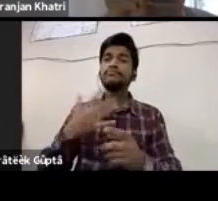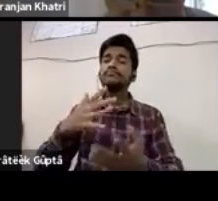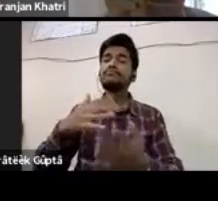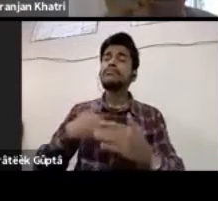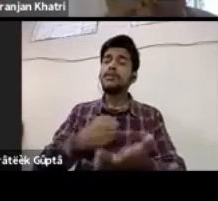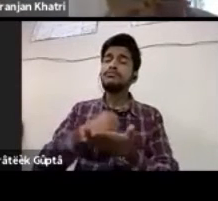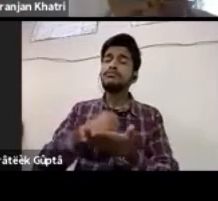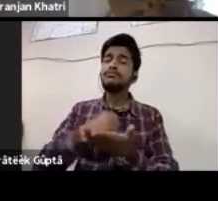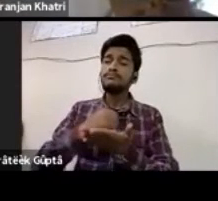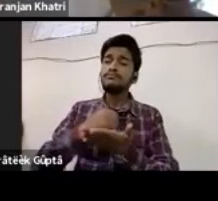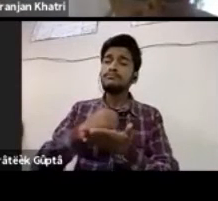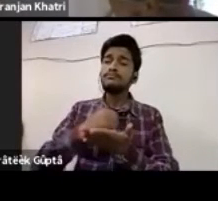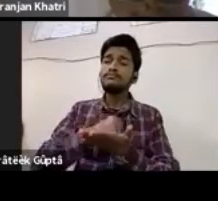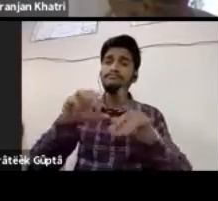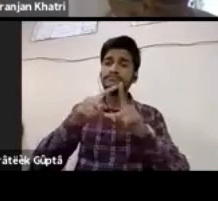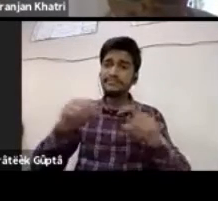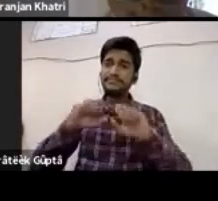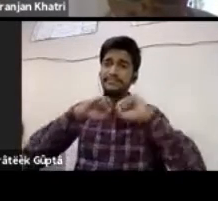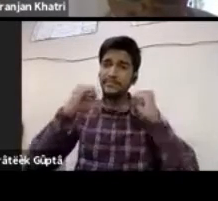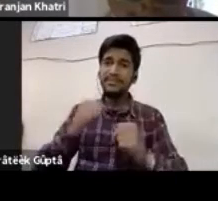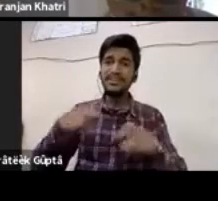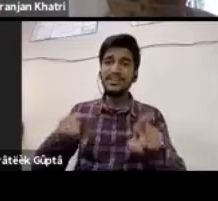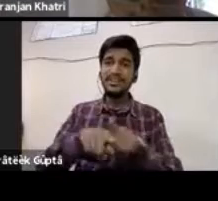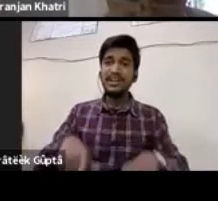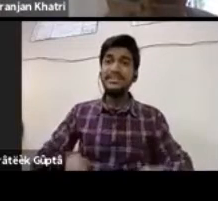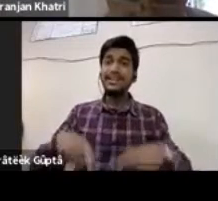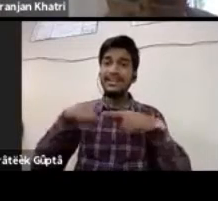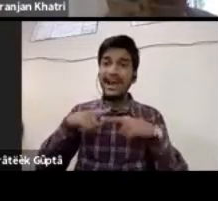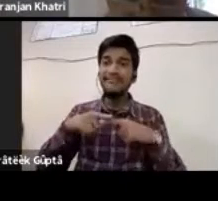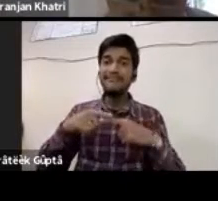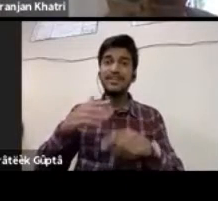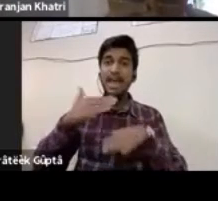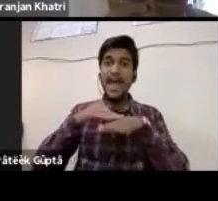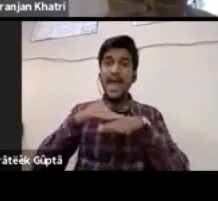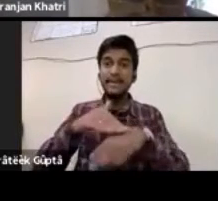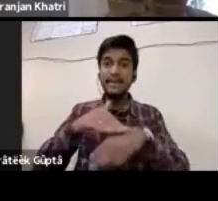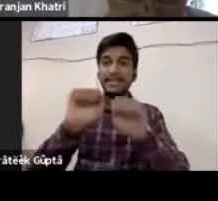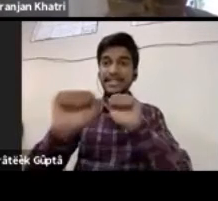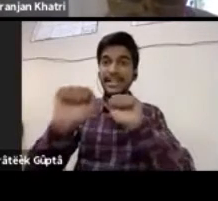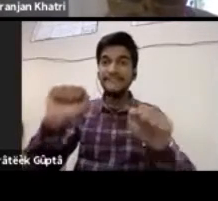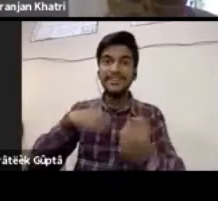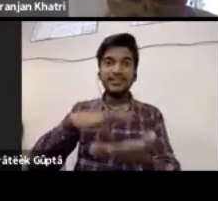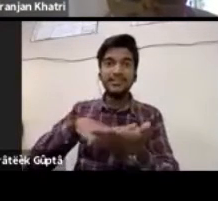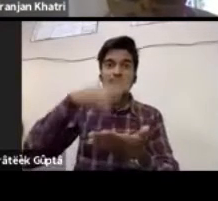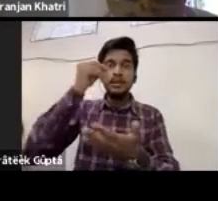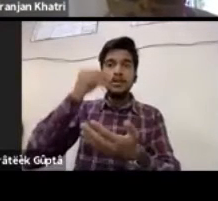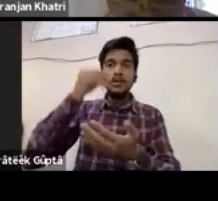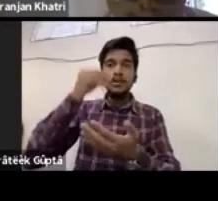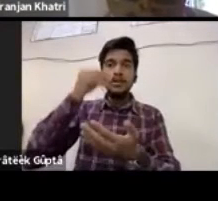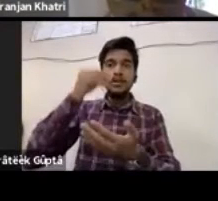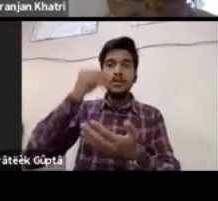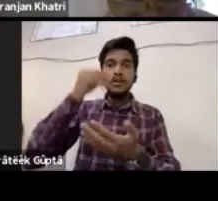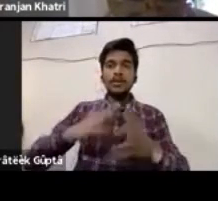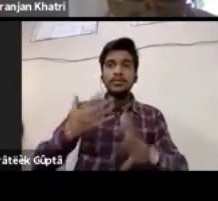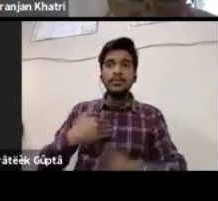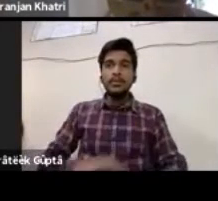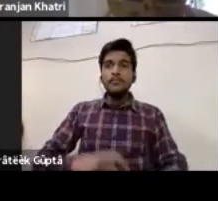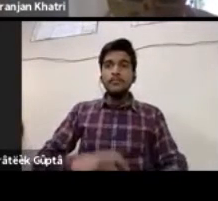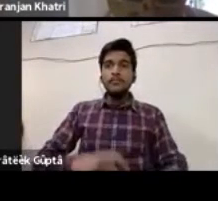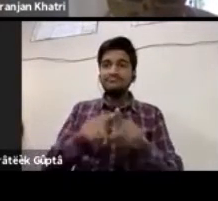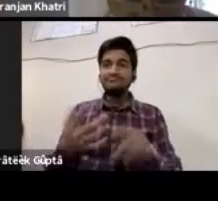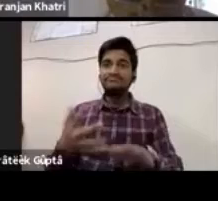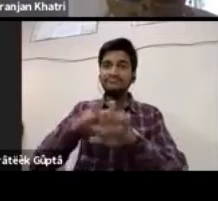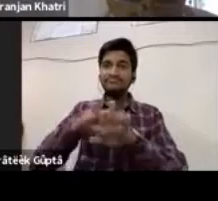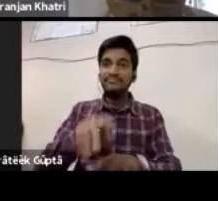we could show light to those people who experience darkness. Let's together re-emerge people from the shock